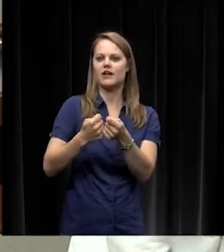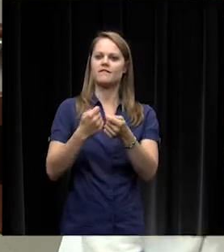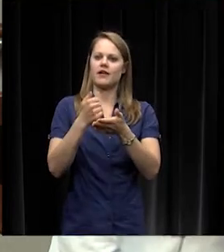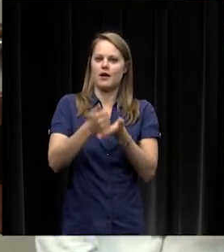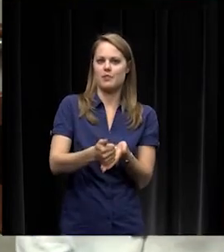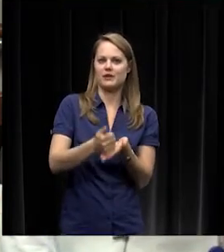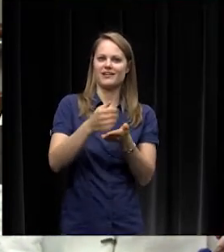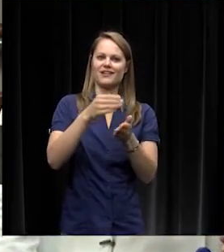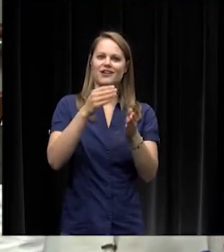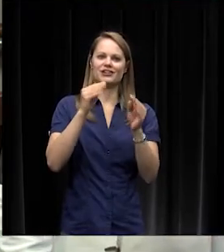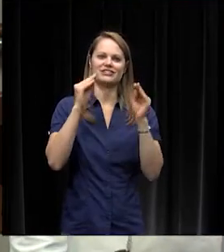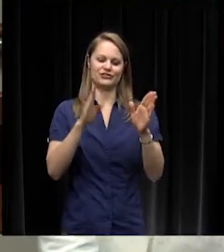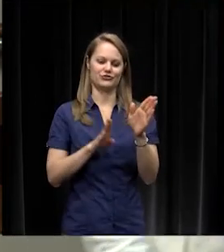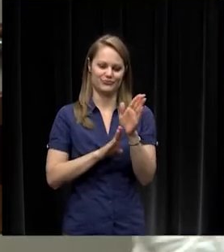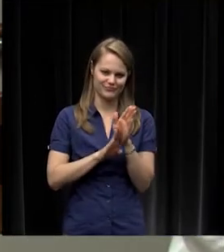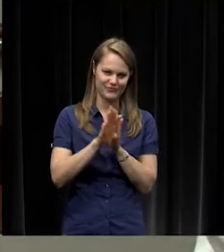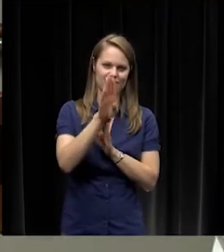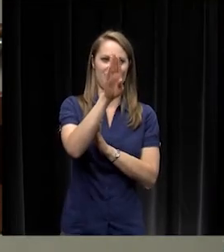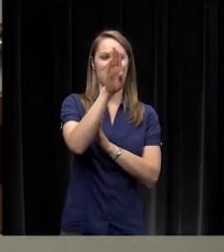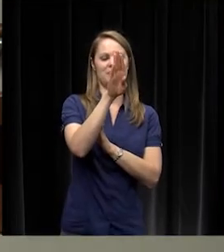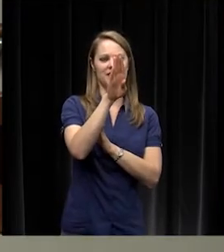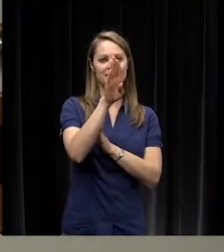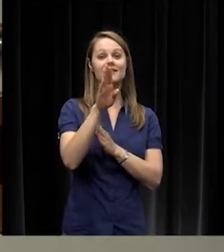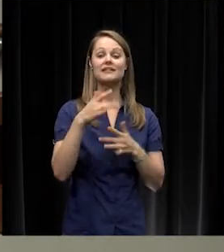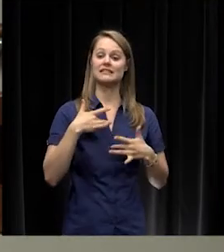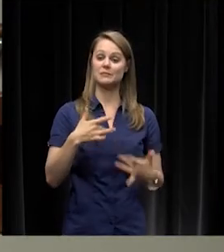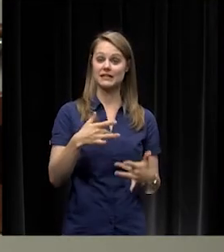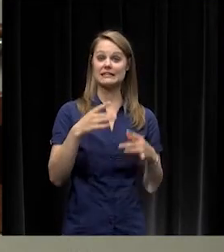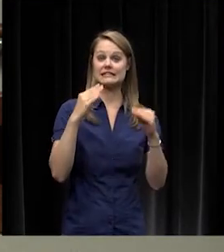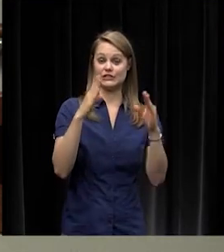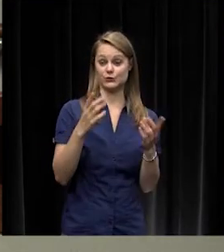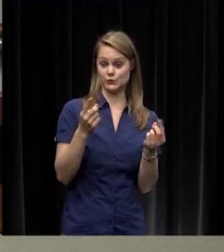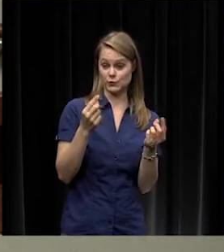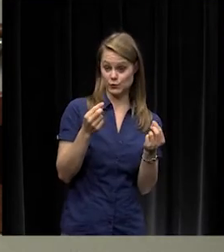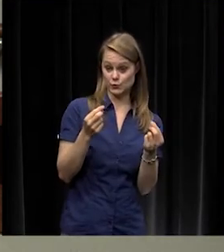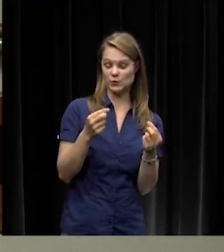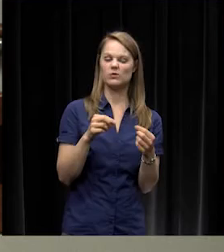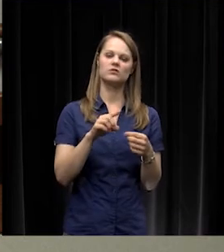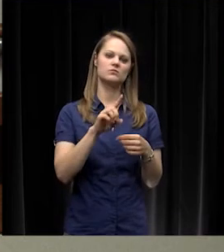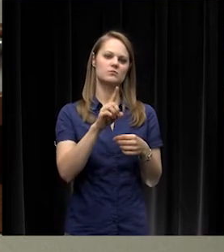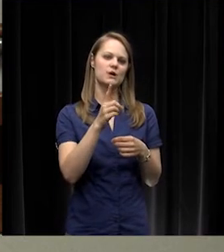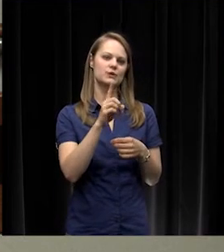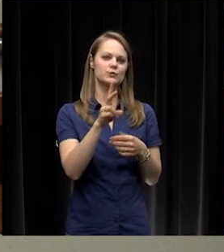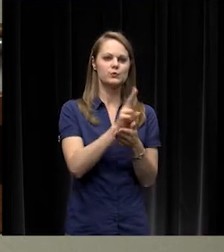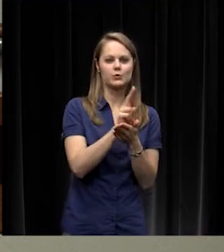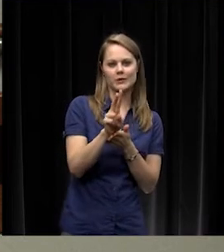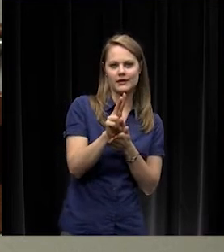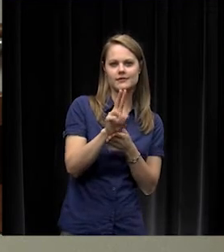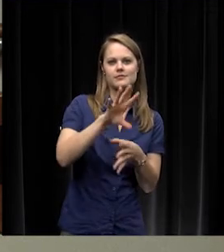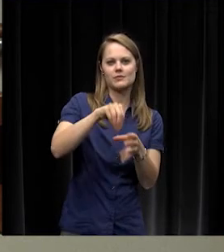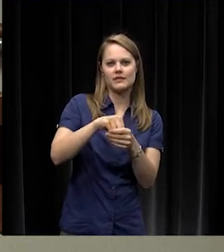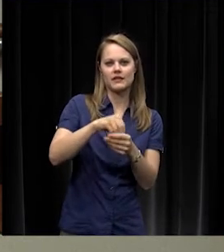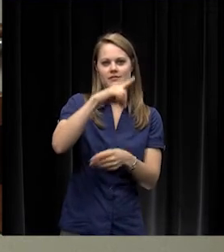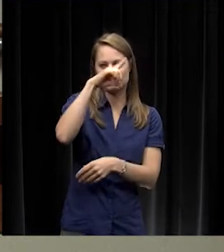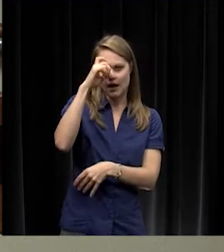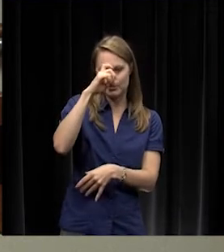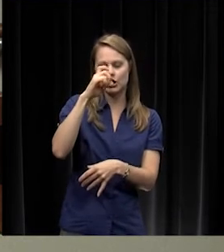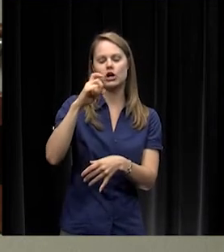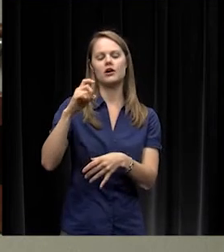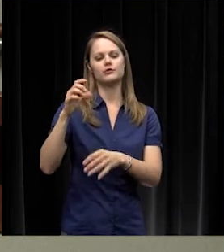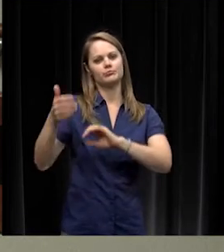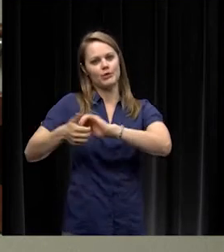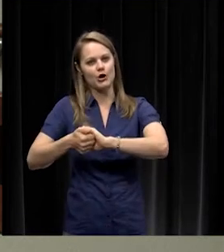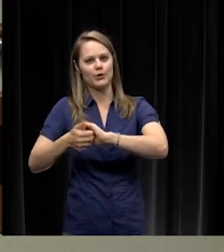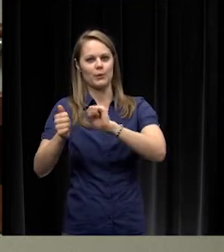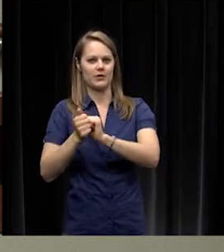partners, teachers annually spend 1 or 2 weeks during the months of June and or July working with a local business. This provides educators the opportunity